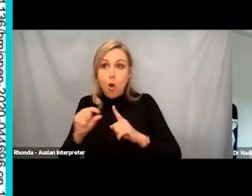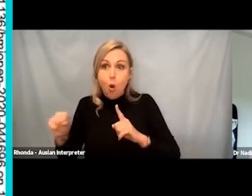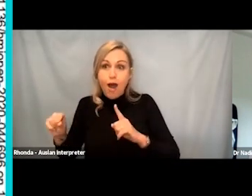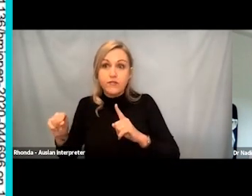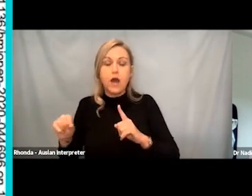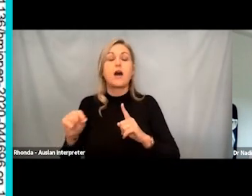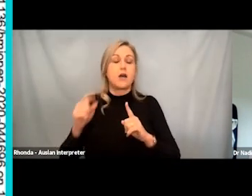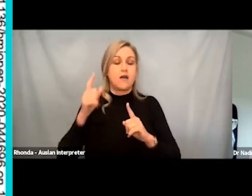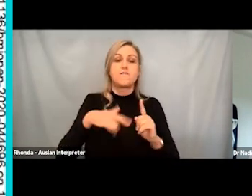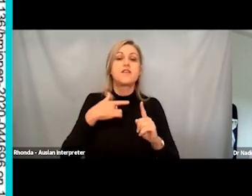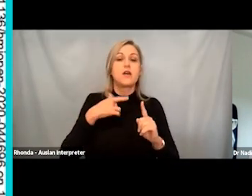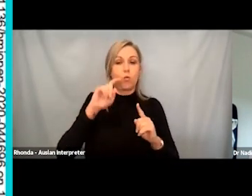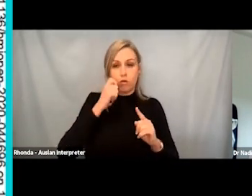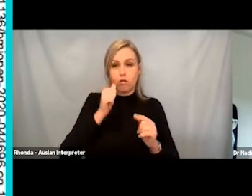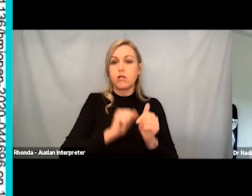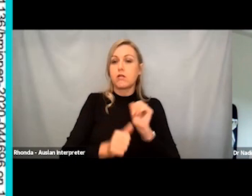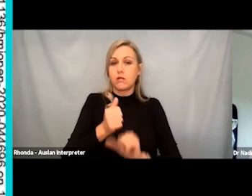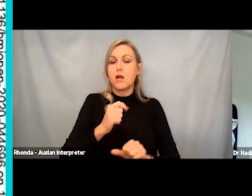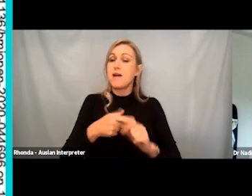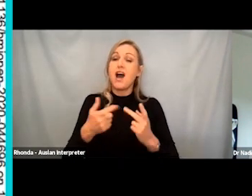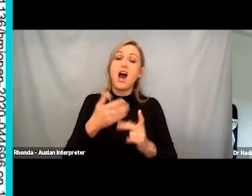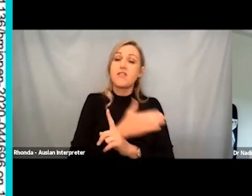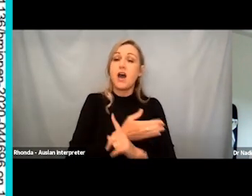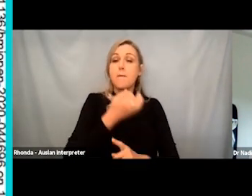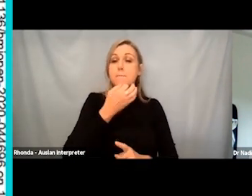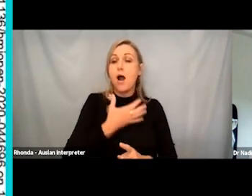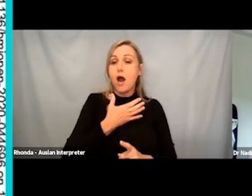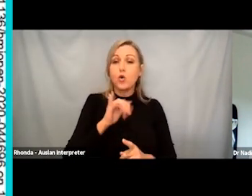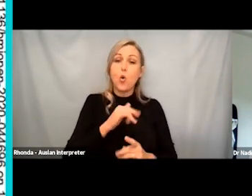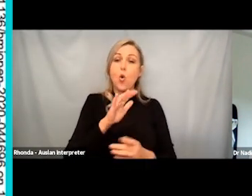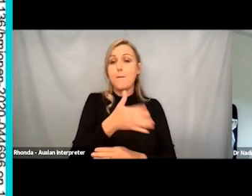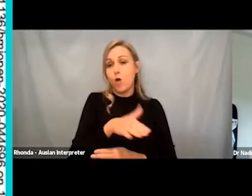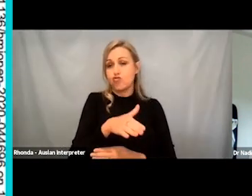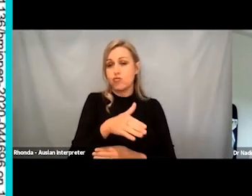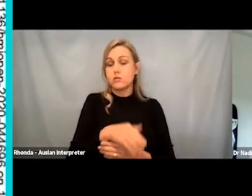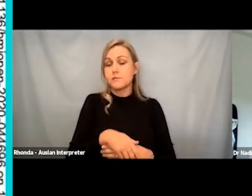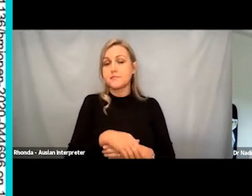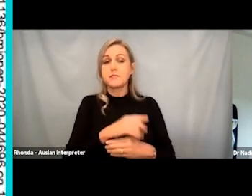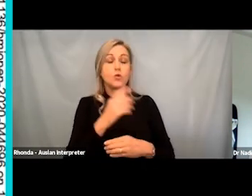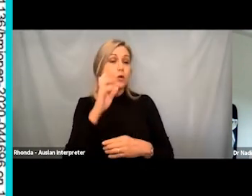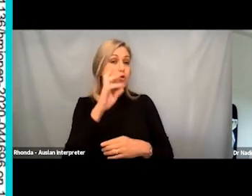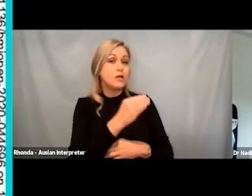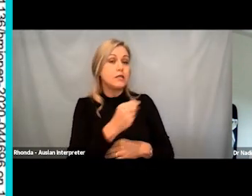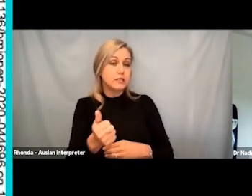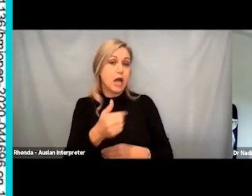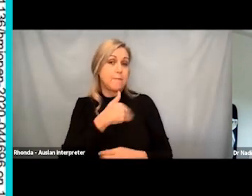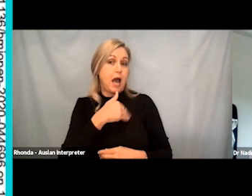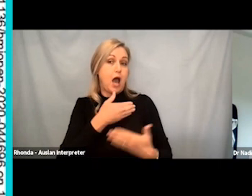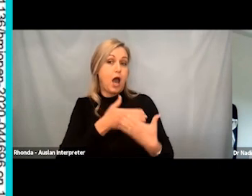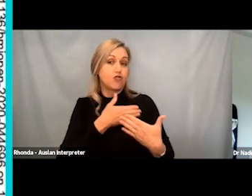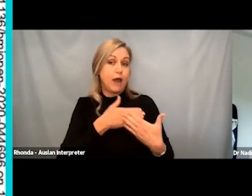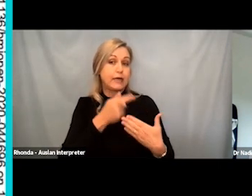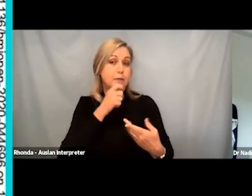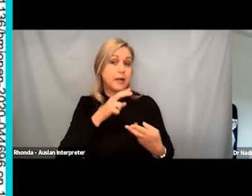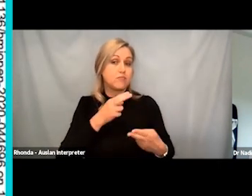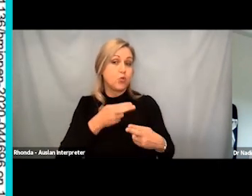resolved. All other adverse events were mild or moderate. And what we saw was some slight increase in heart rate by the end of